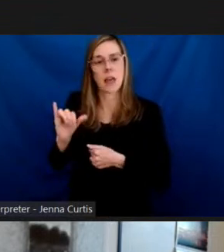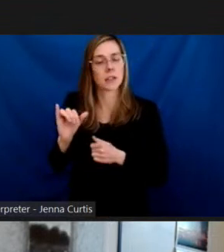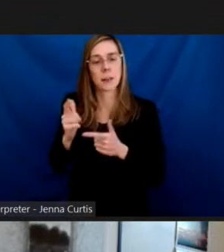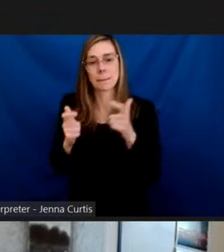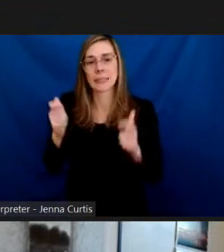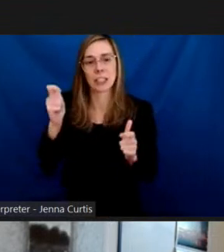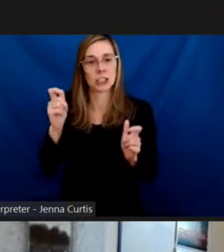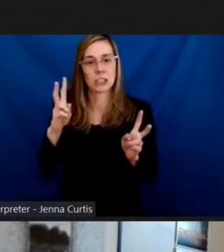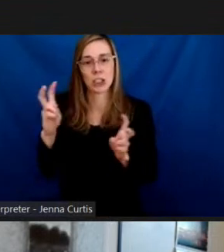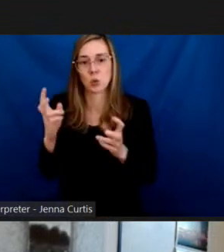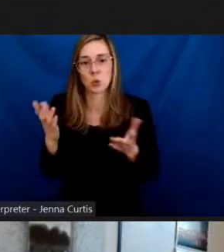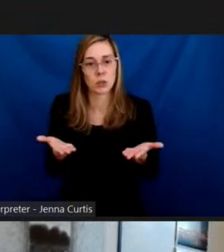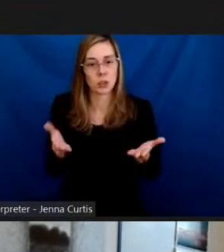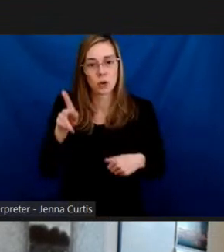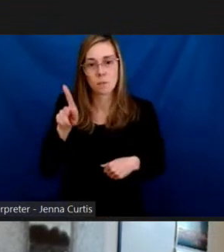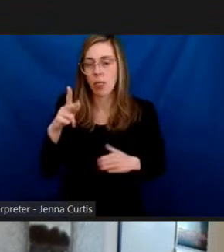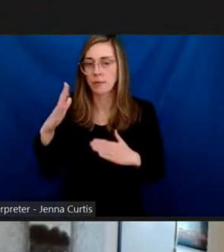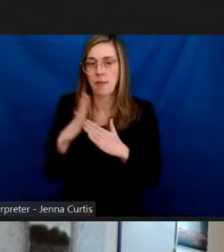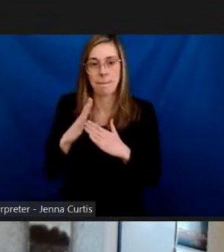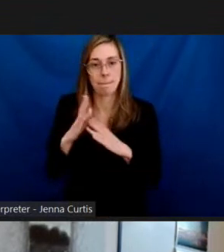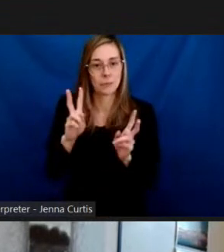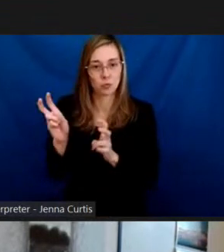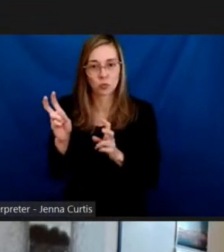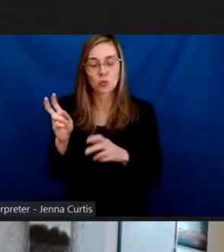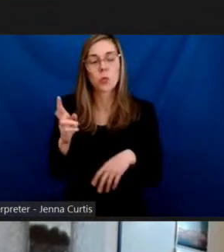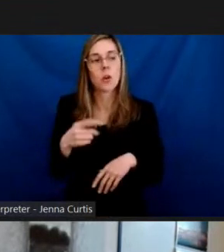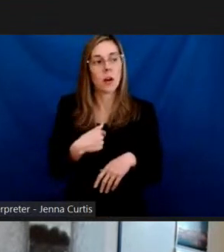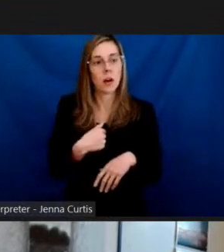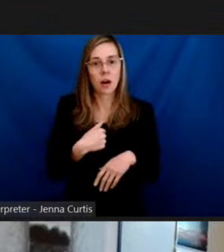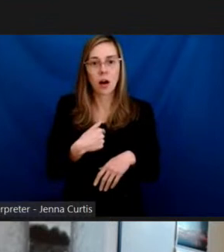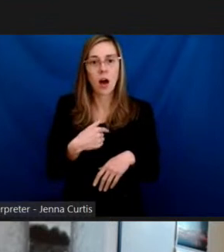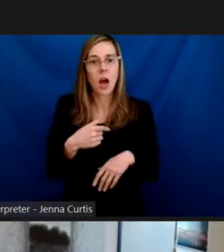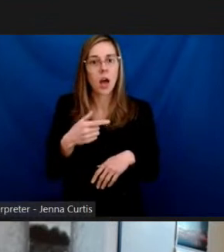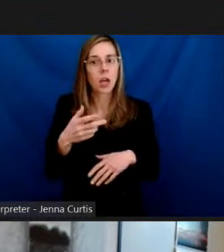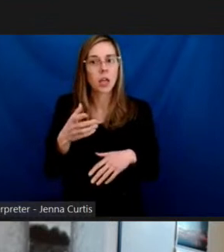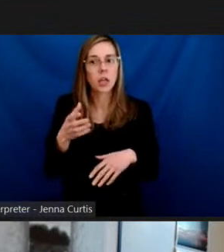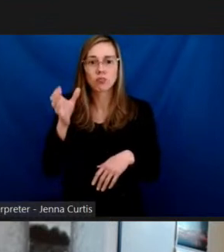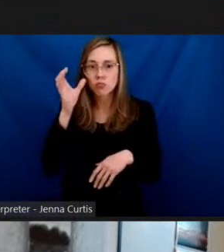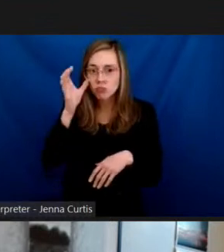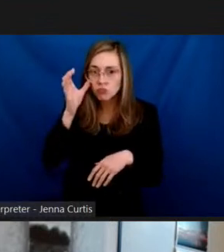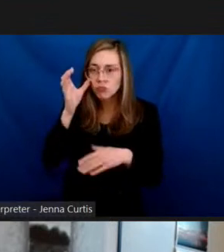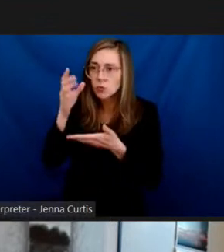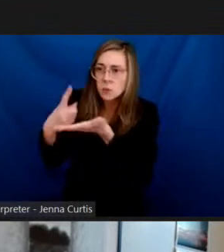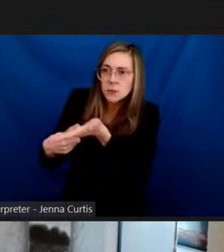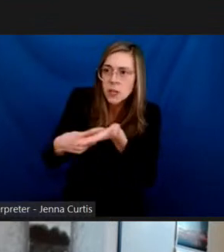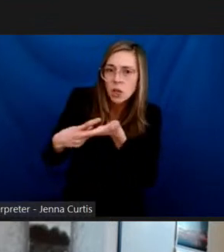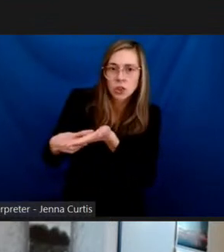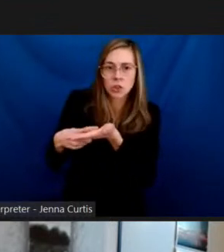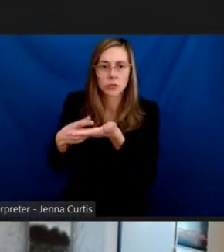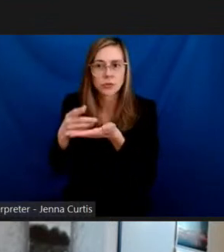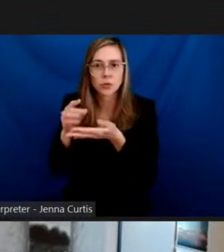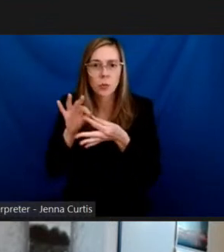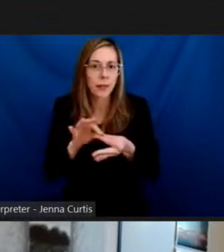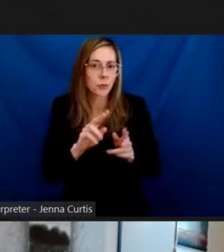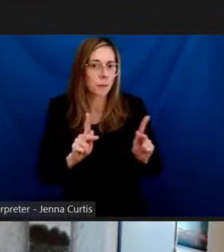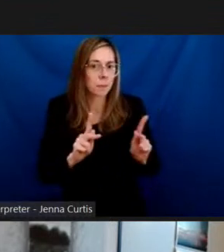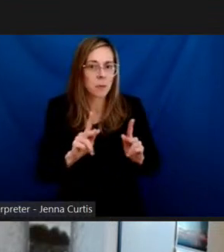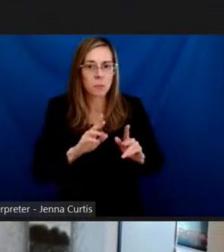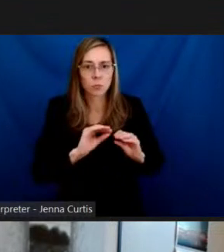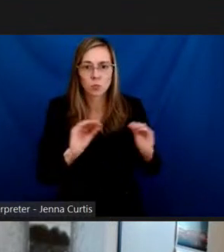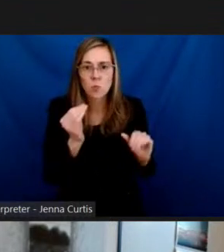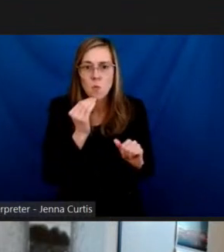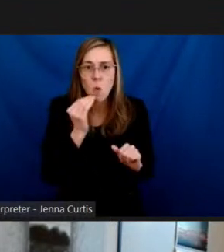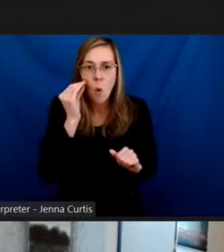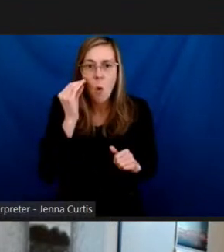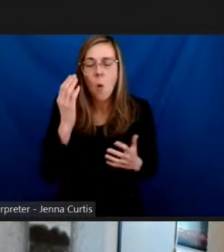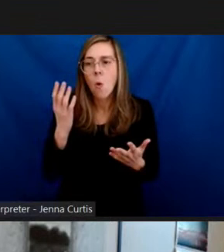I talk about this and I listen to discussions around homelessness between 10 and 12 hours